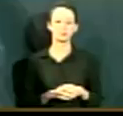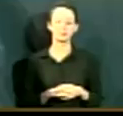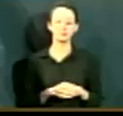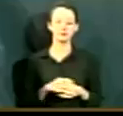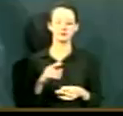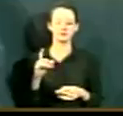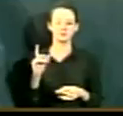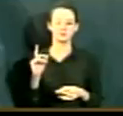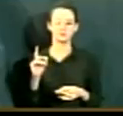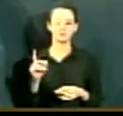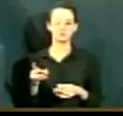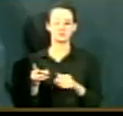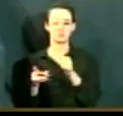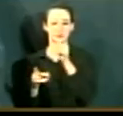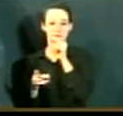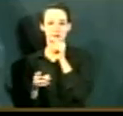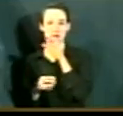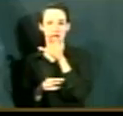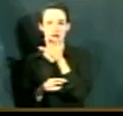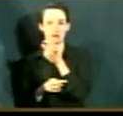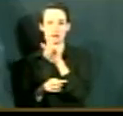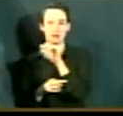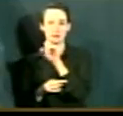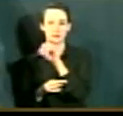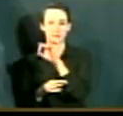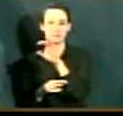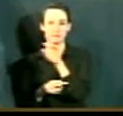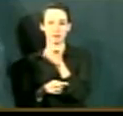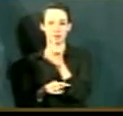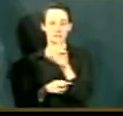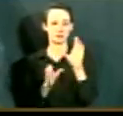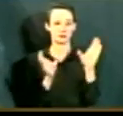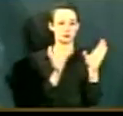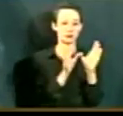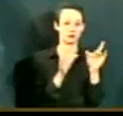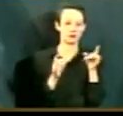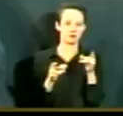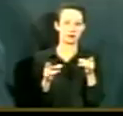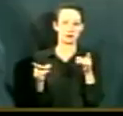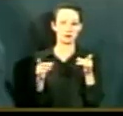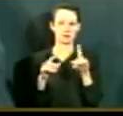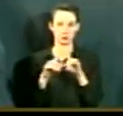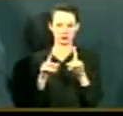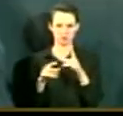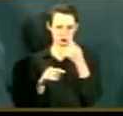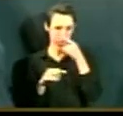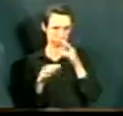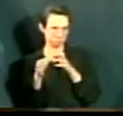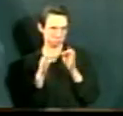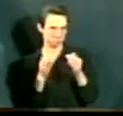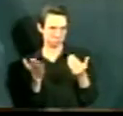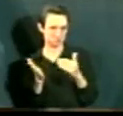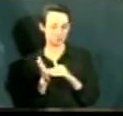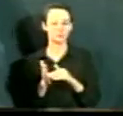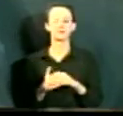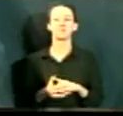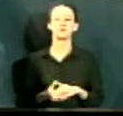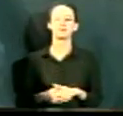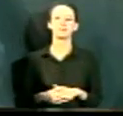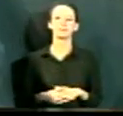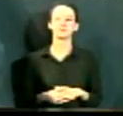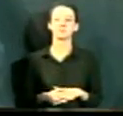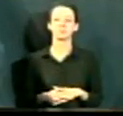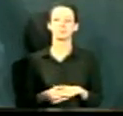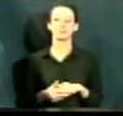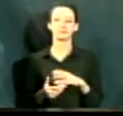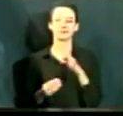between the classified and the certified? Can you explain that again quickly? I'm sorry, I think Absolutely. you did, but. Absolutely. Well, the fact